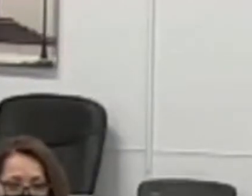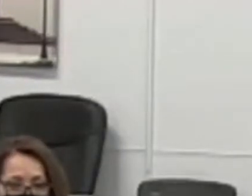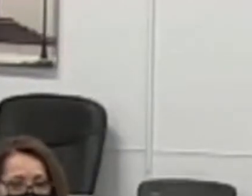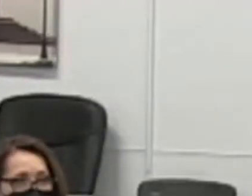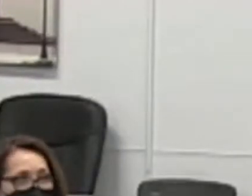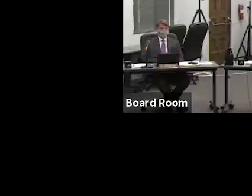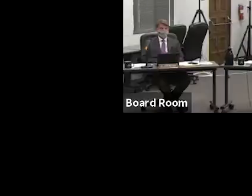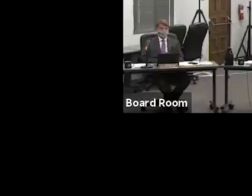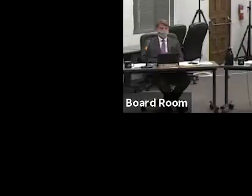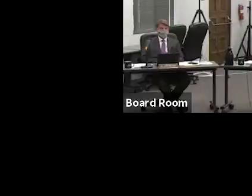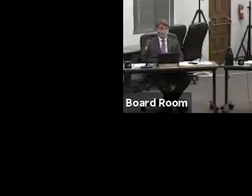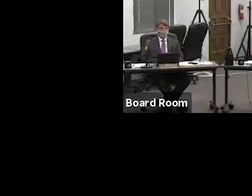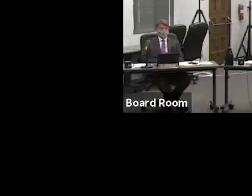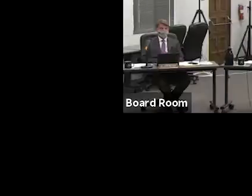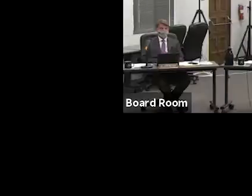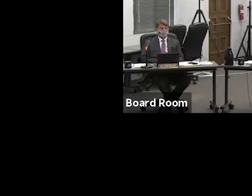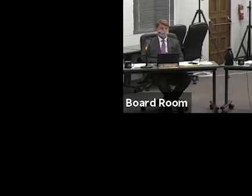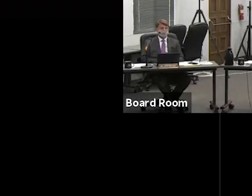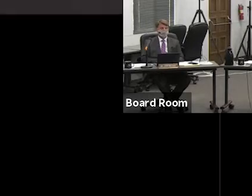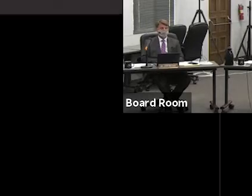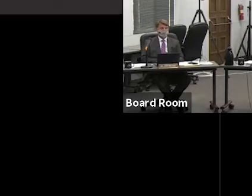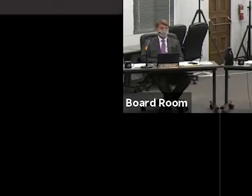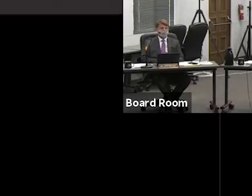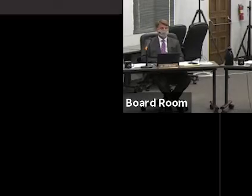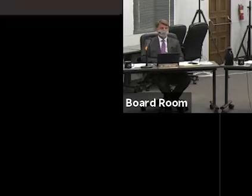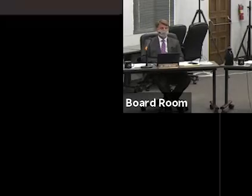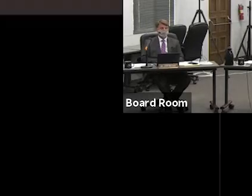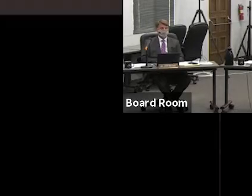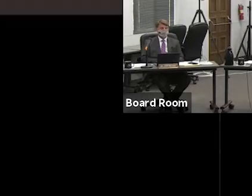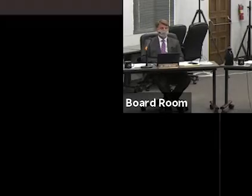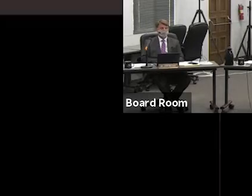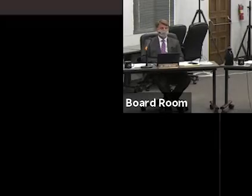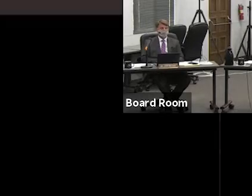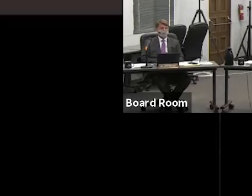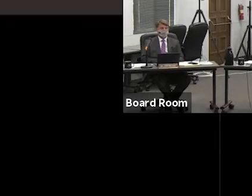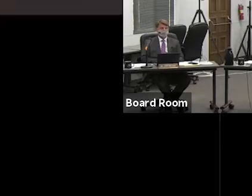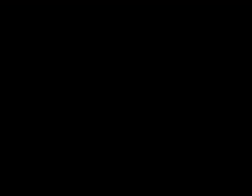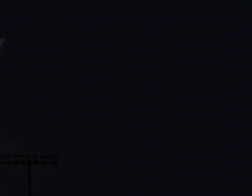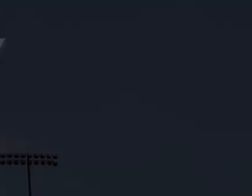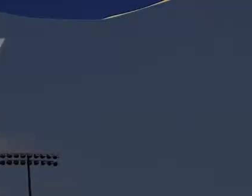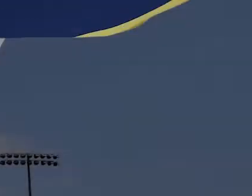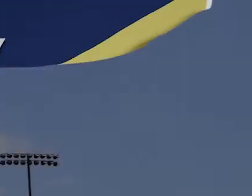will ask Ms. Trujillo to please play the video of these student athletes.